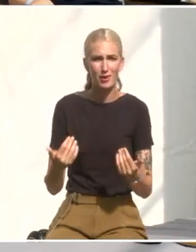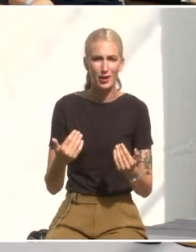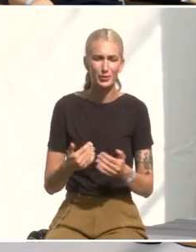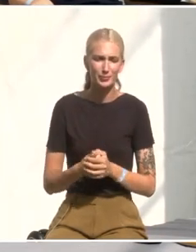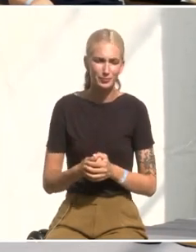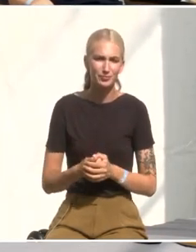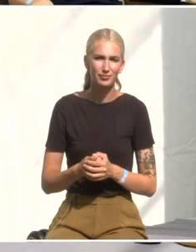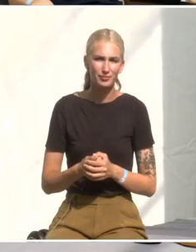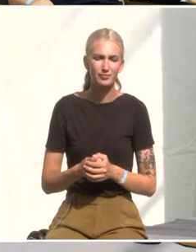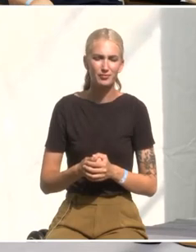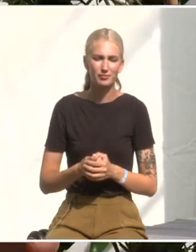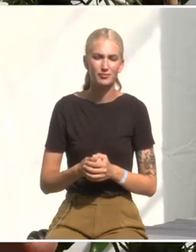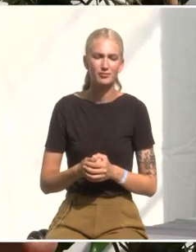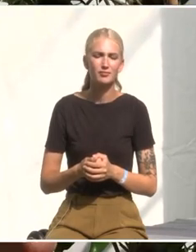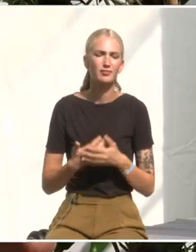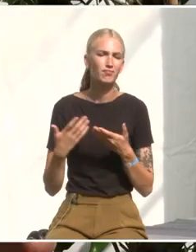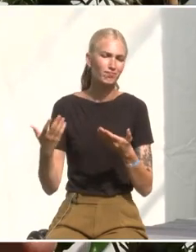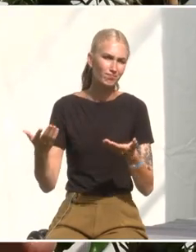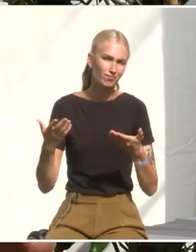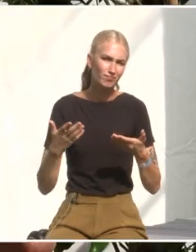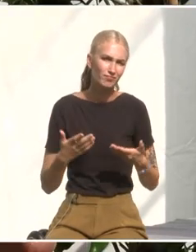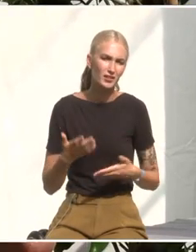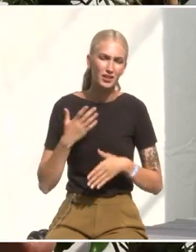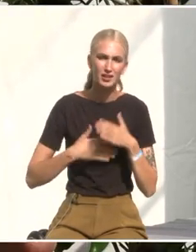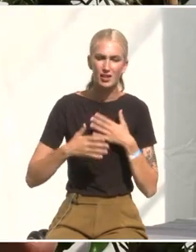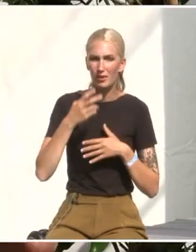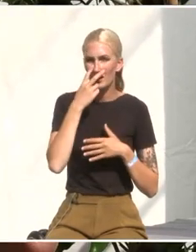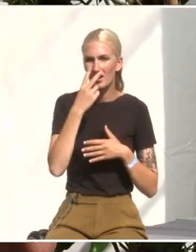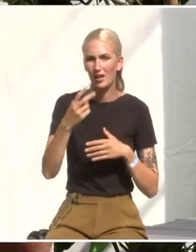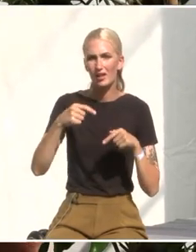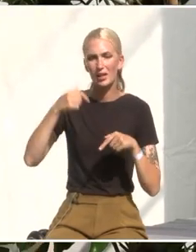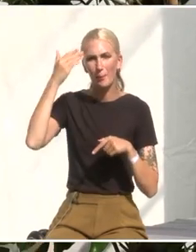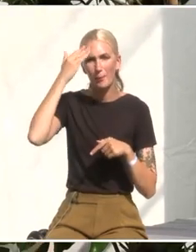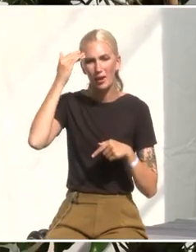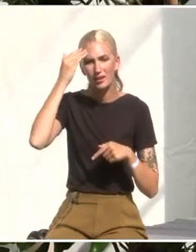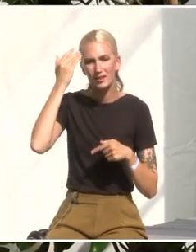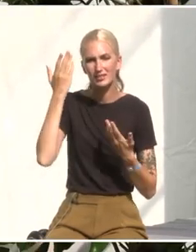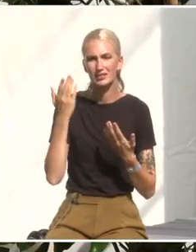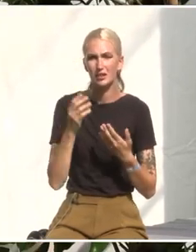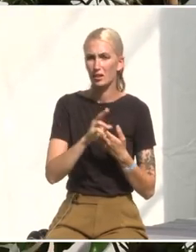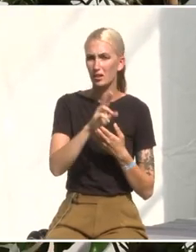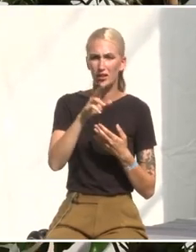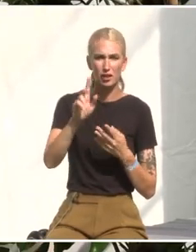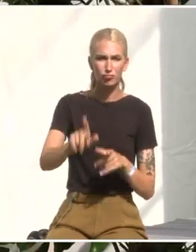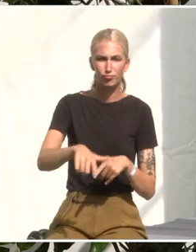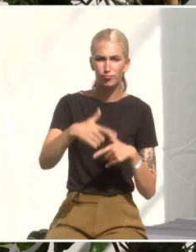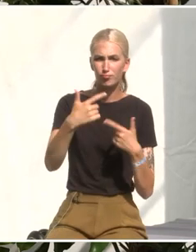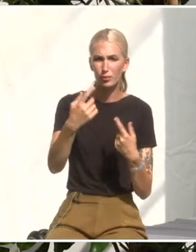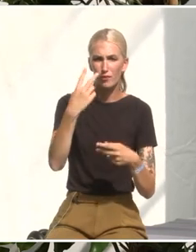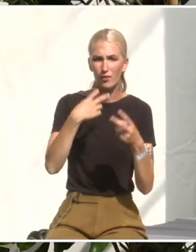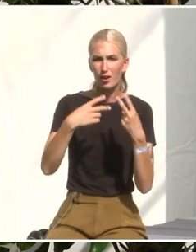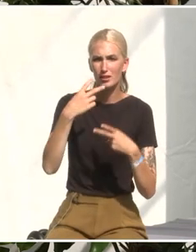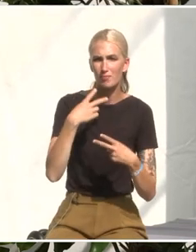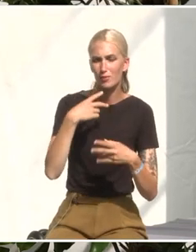Yes, you're welcome. We are very glad to see you here in Paide and also for those who are watching us online. And